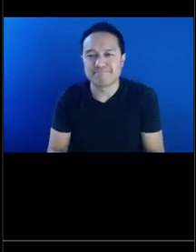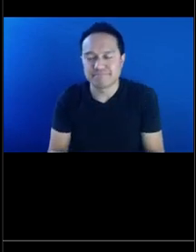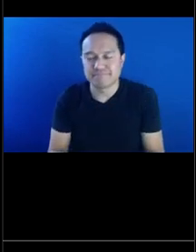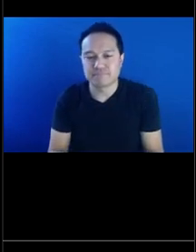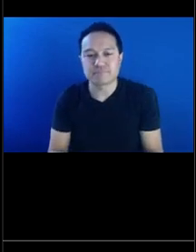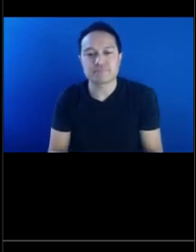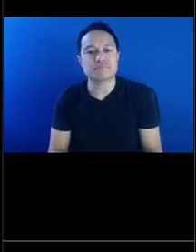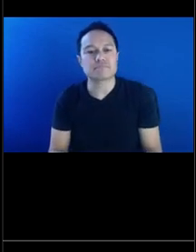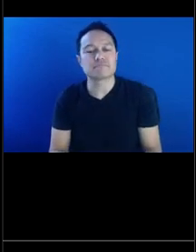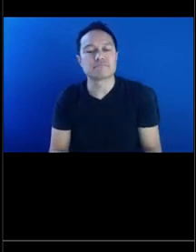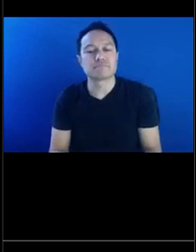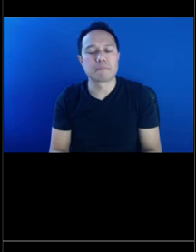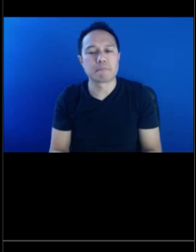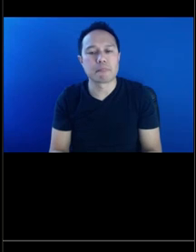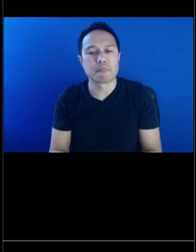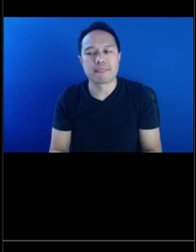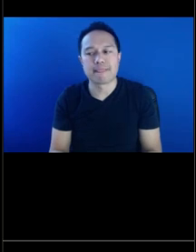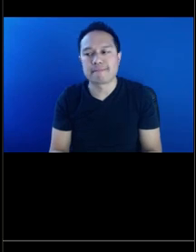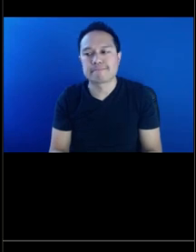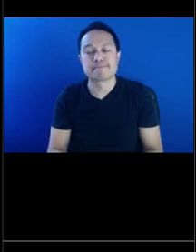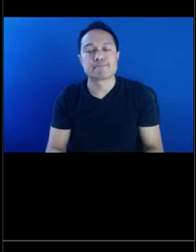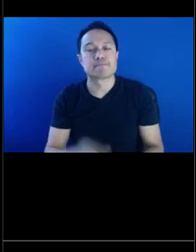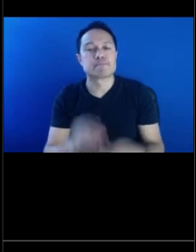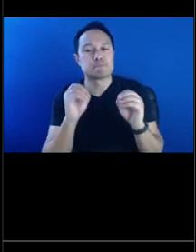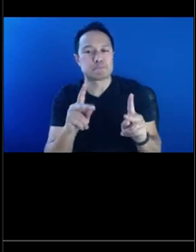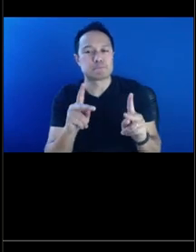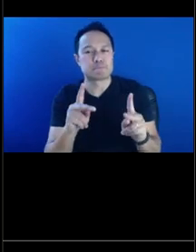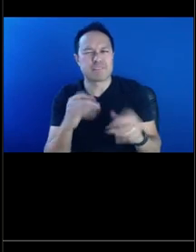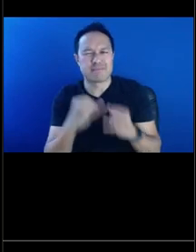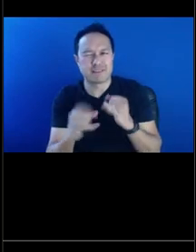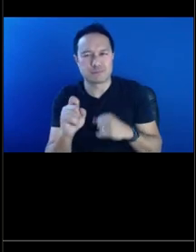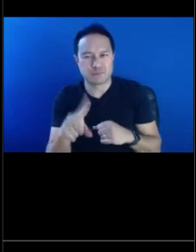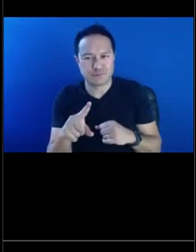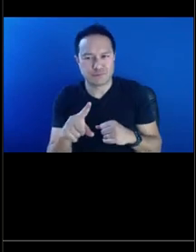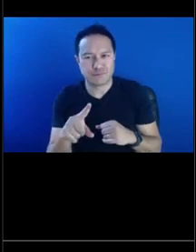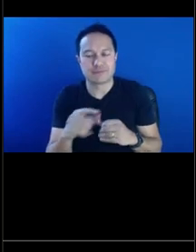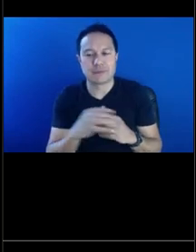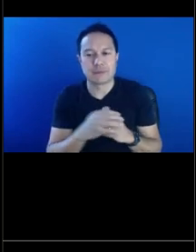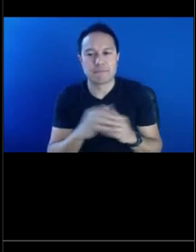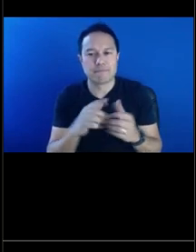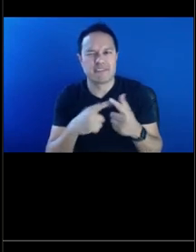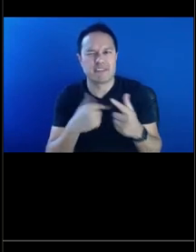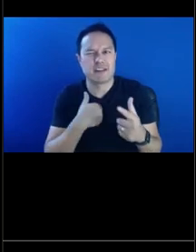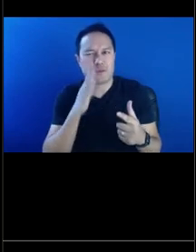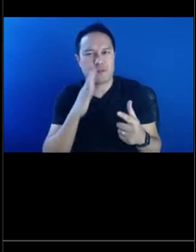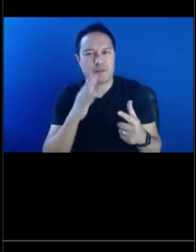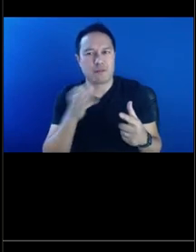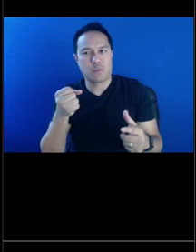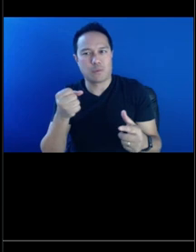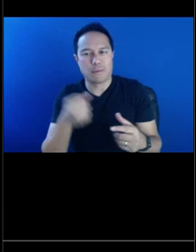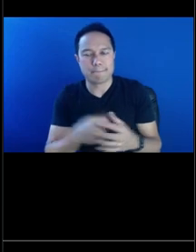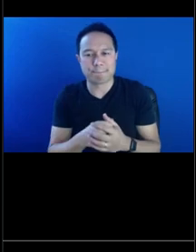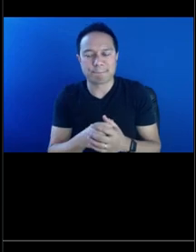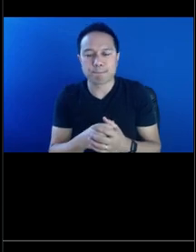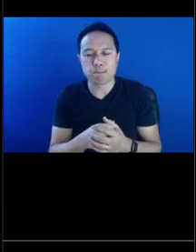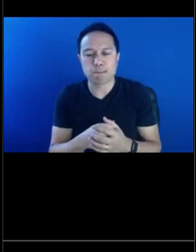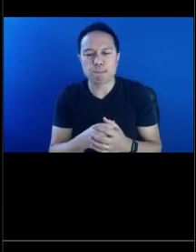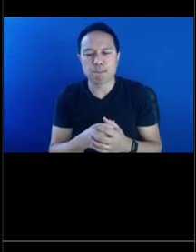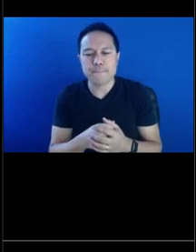Great. I said I was going to let you go on. This is the last question, and then I'm not going to come back on. I'll let you take it over. But